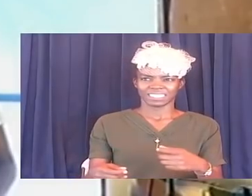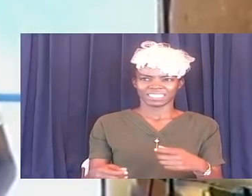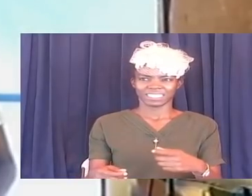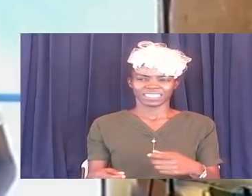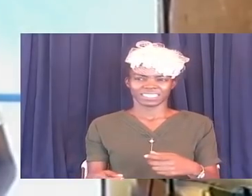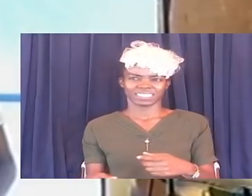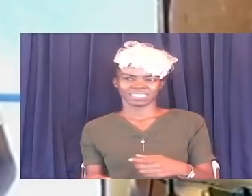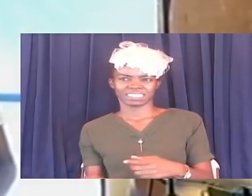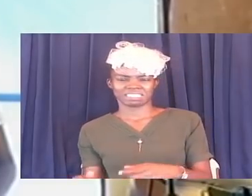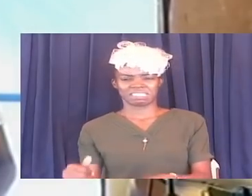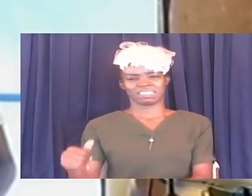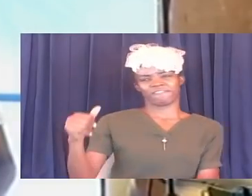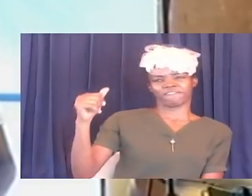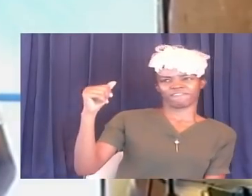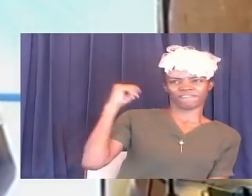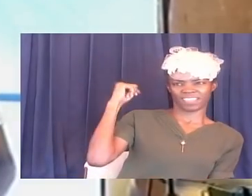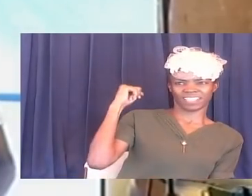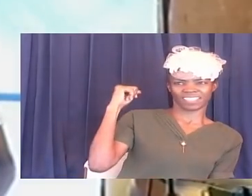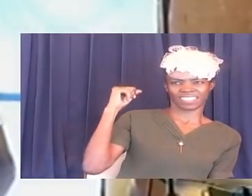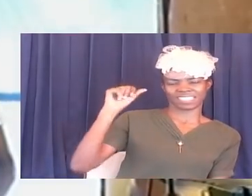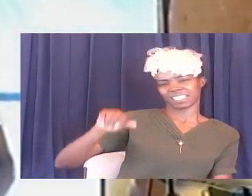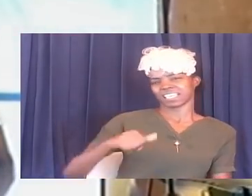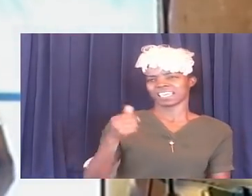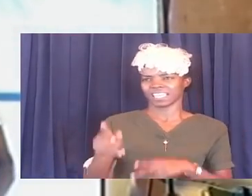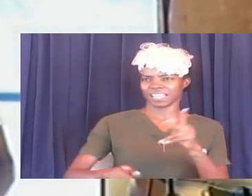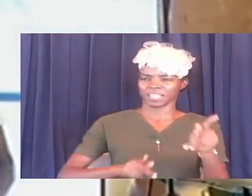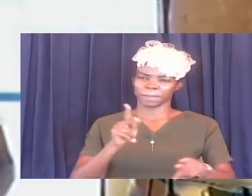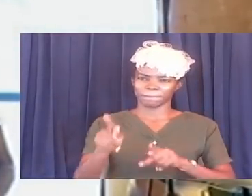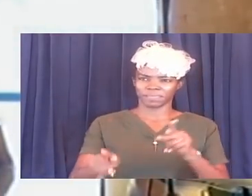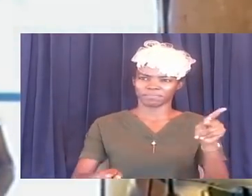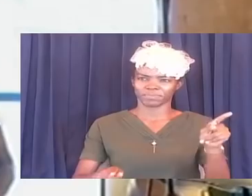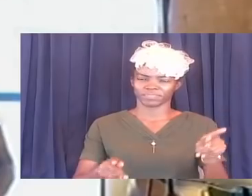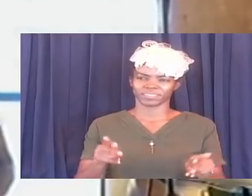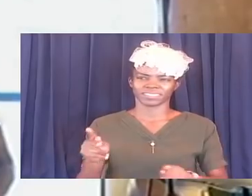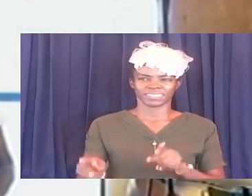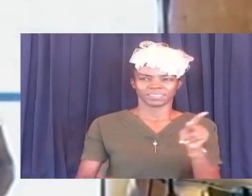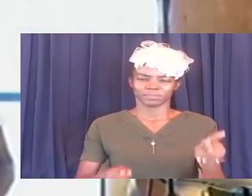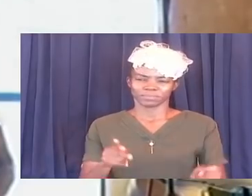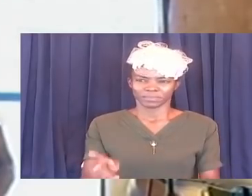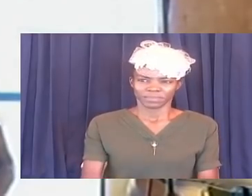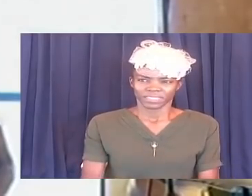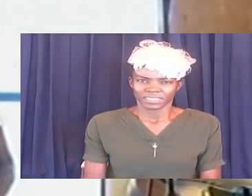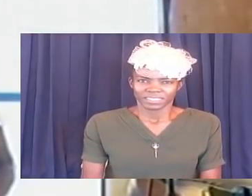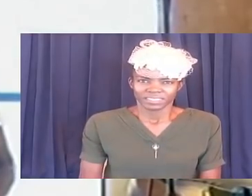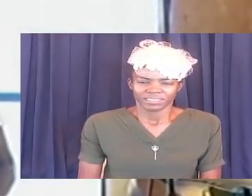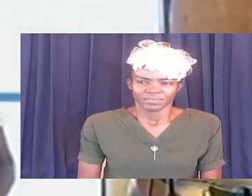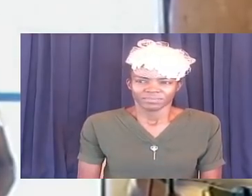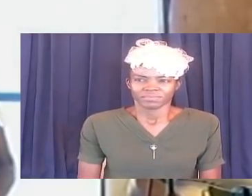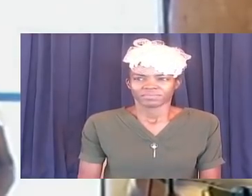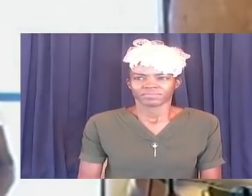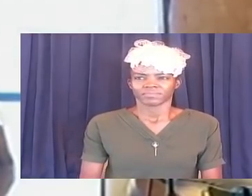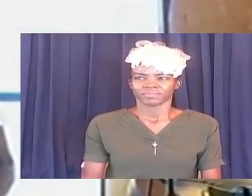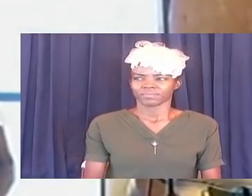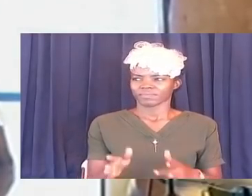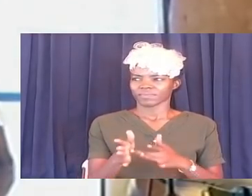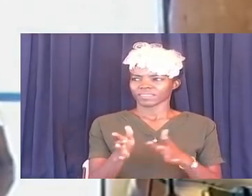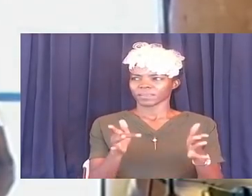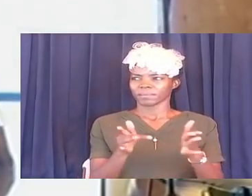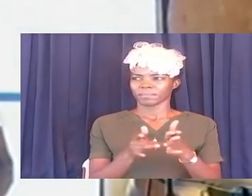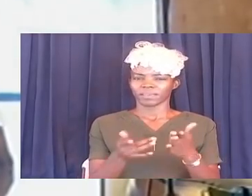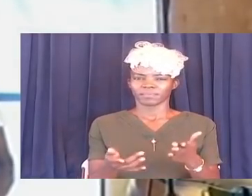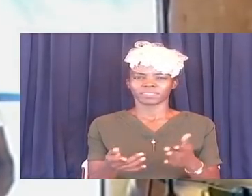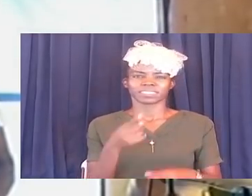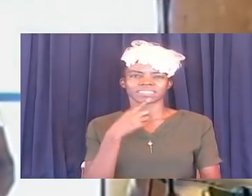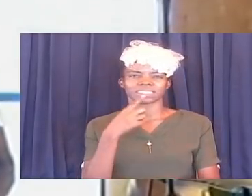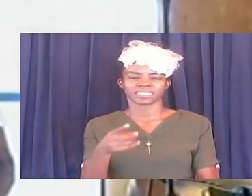that. In Romans chapter 6:17-20, and I'm just going to read this, it says,